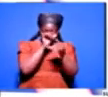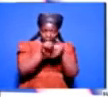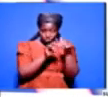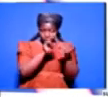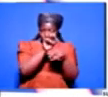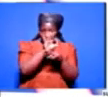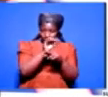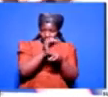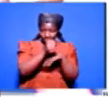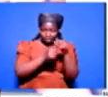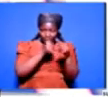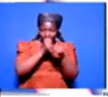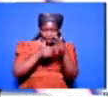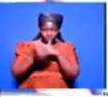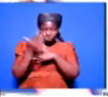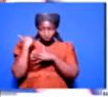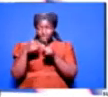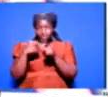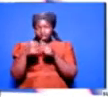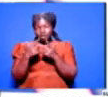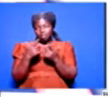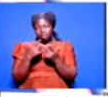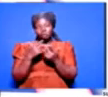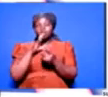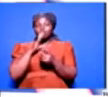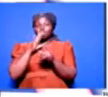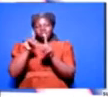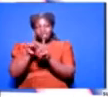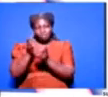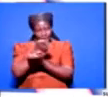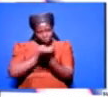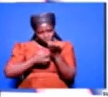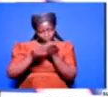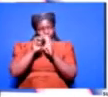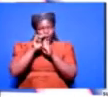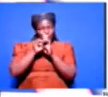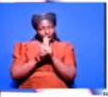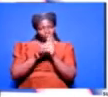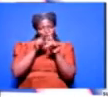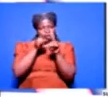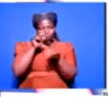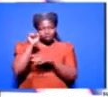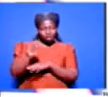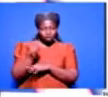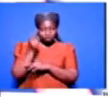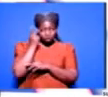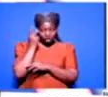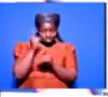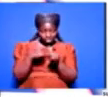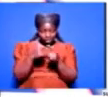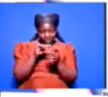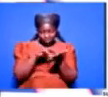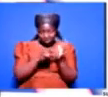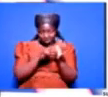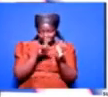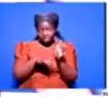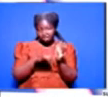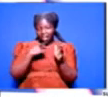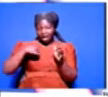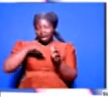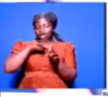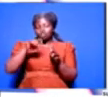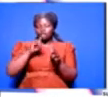model from South Korea, then it means we could be somewhere near South Korea.